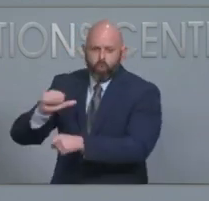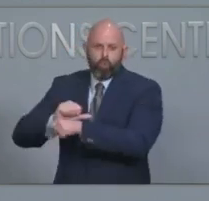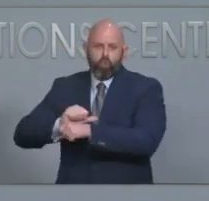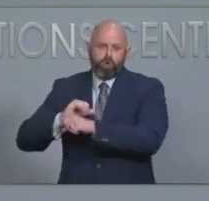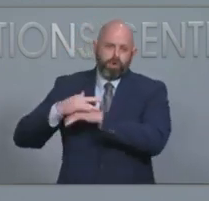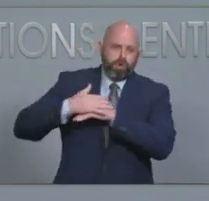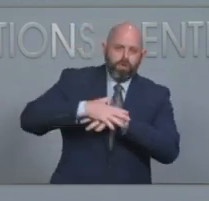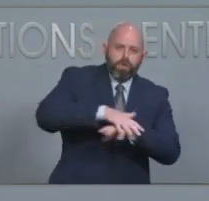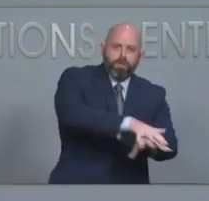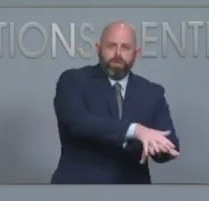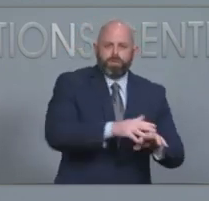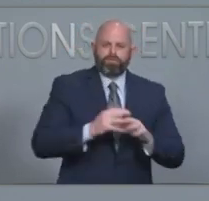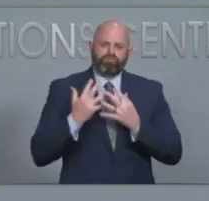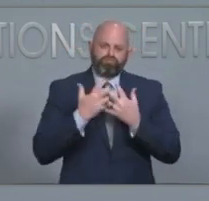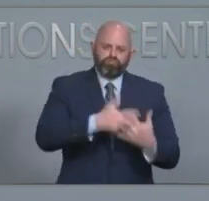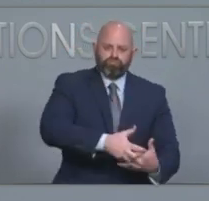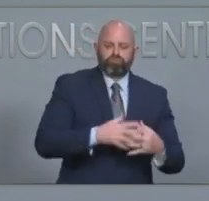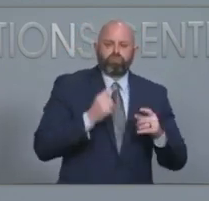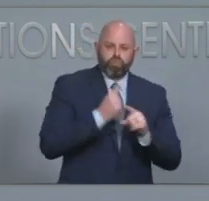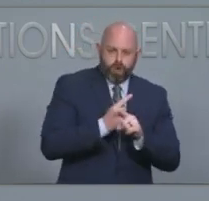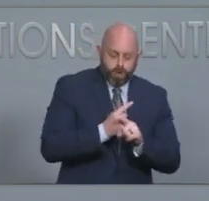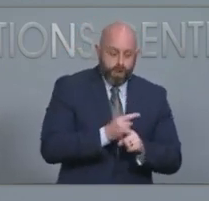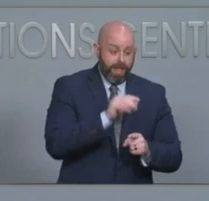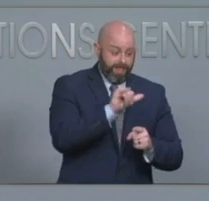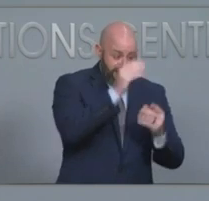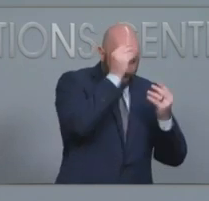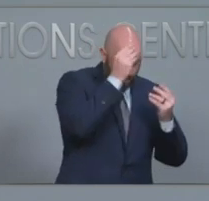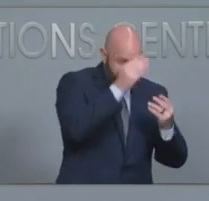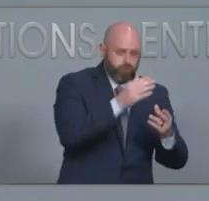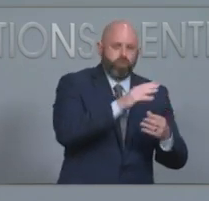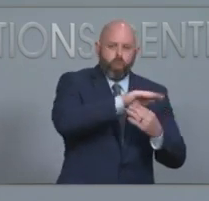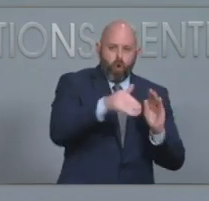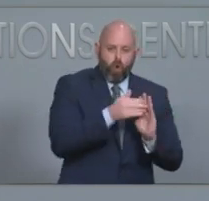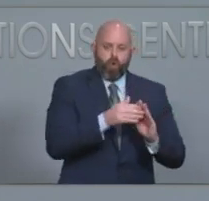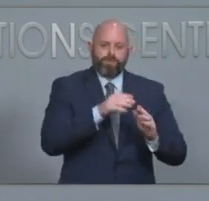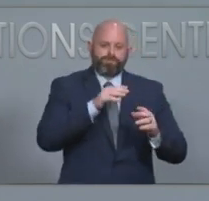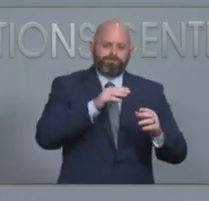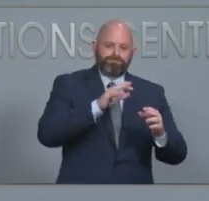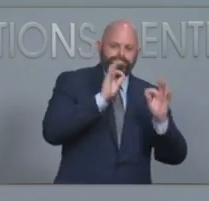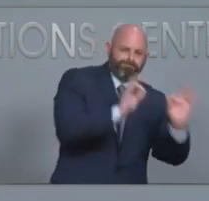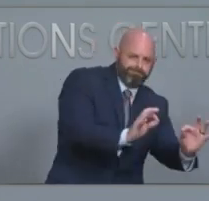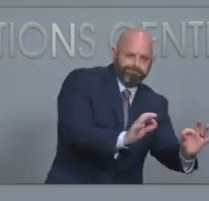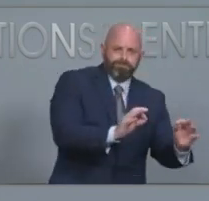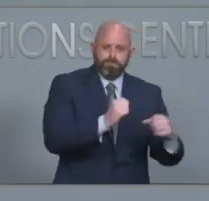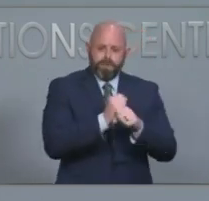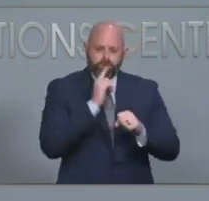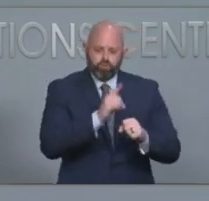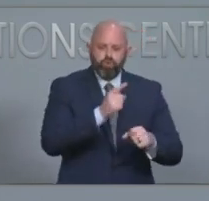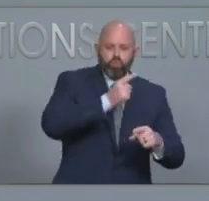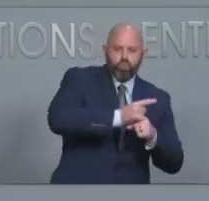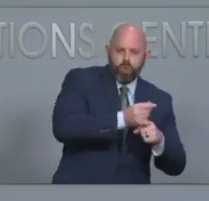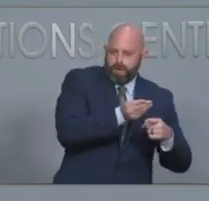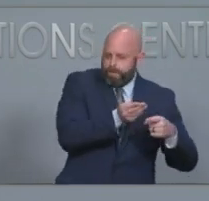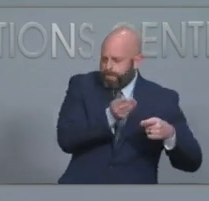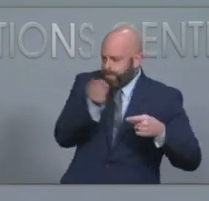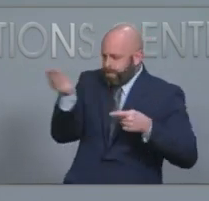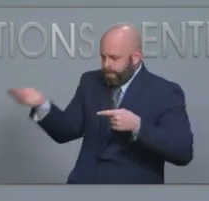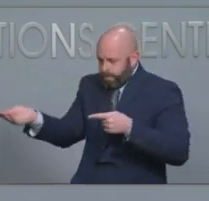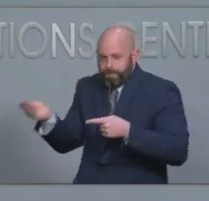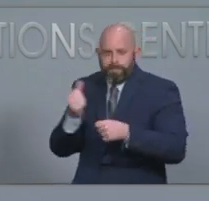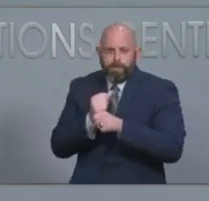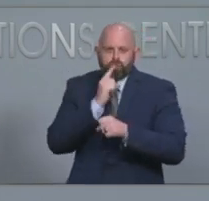sealed and a chain of custody is in place to ensure proper delivery and proper custody of our